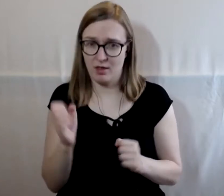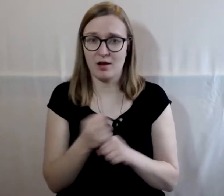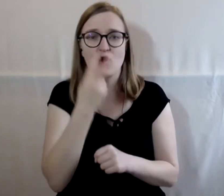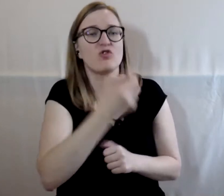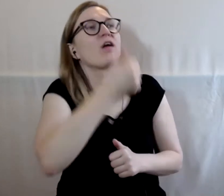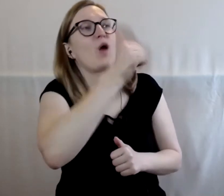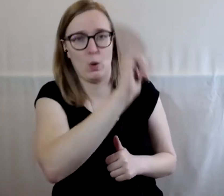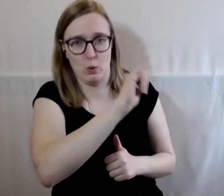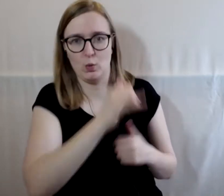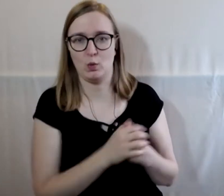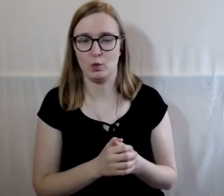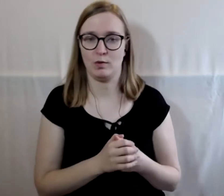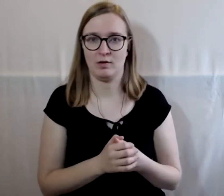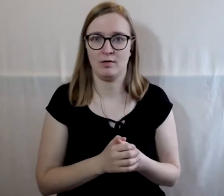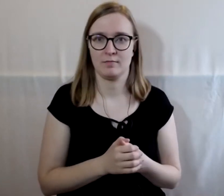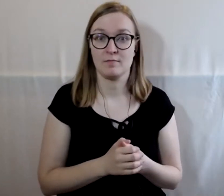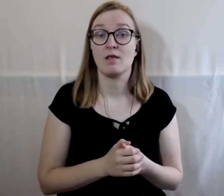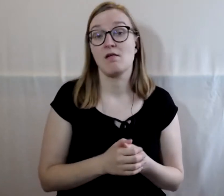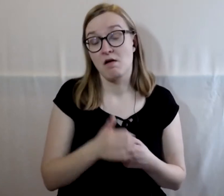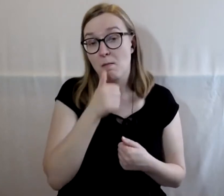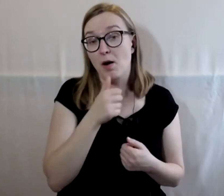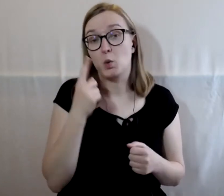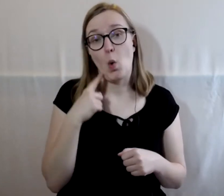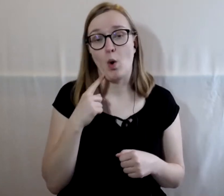we want our students to perform